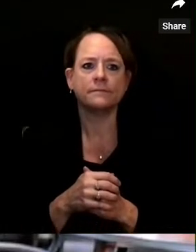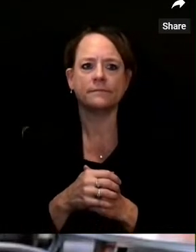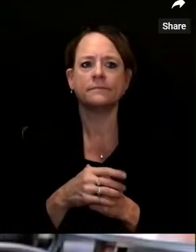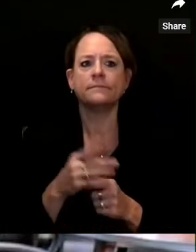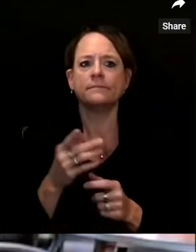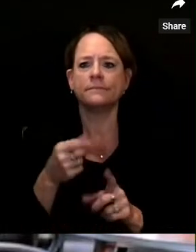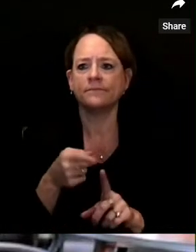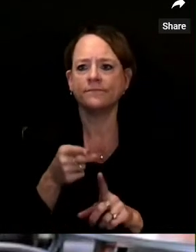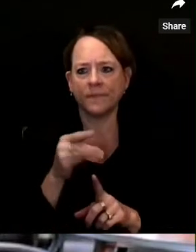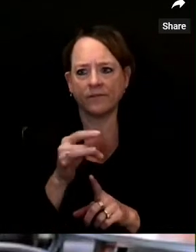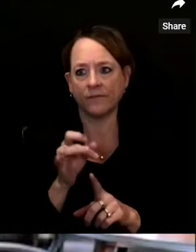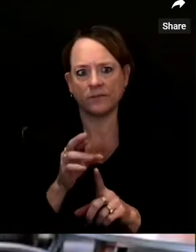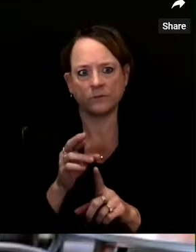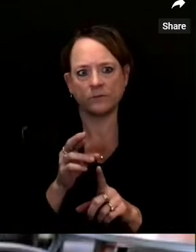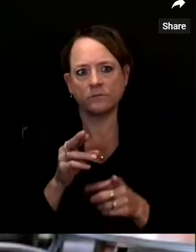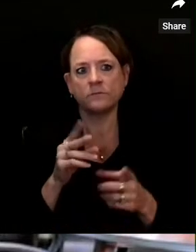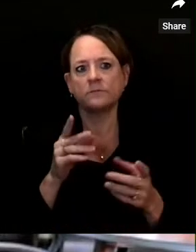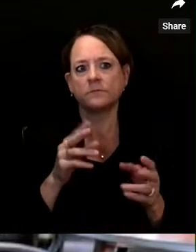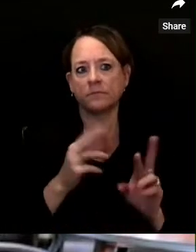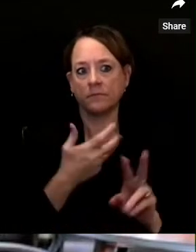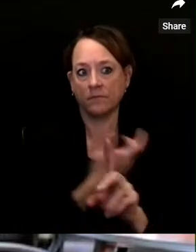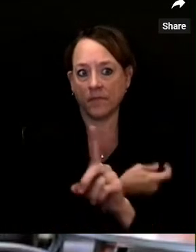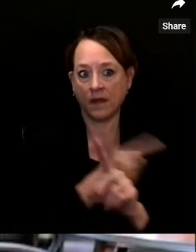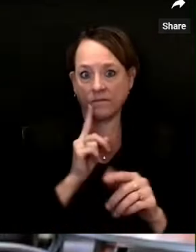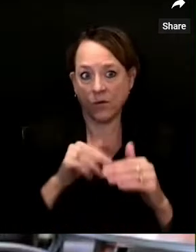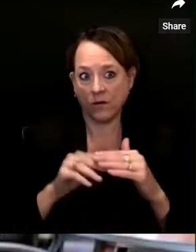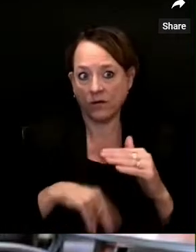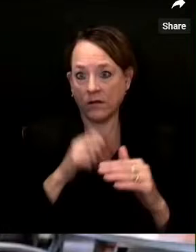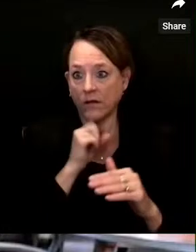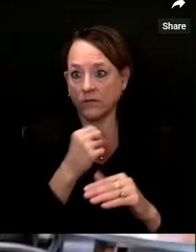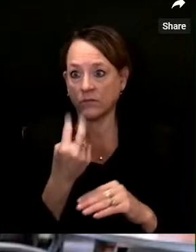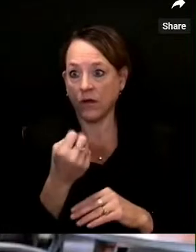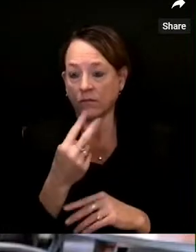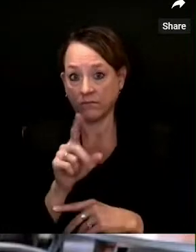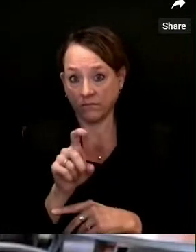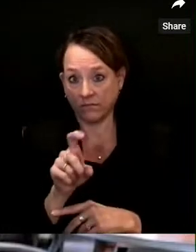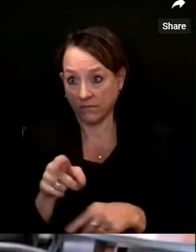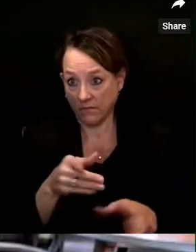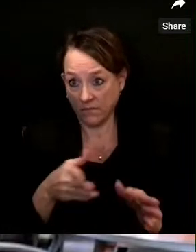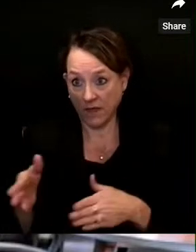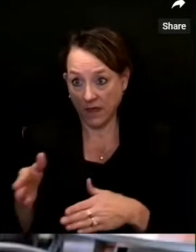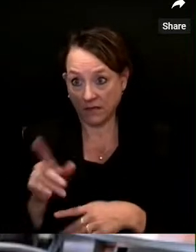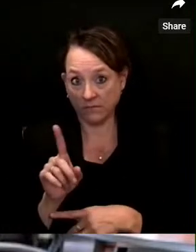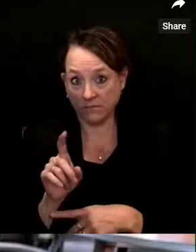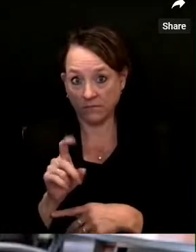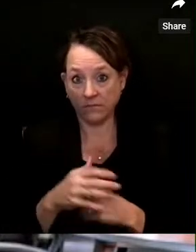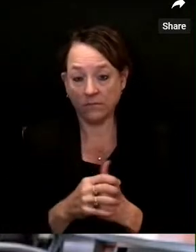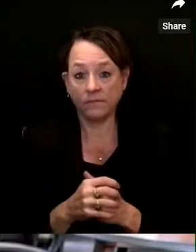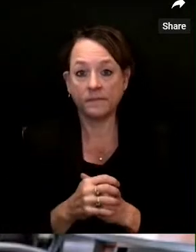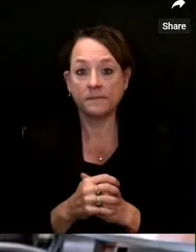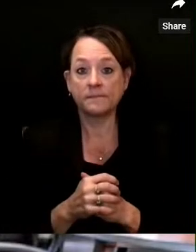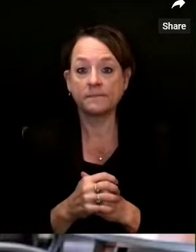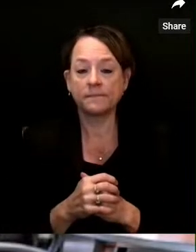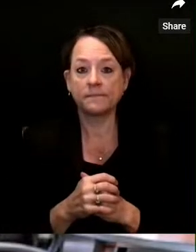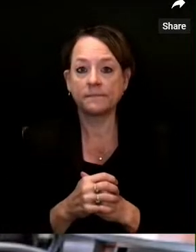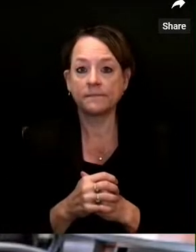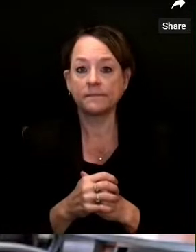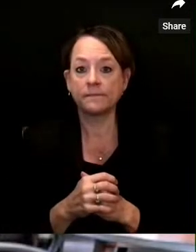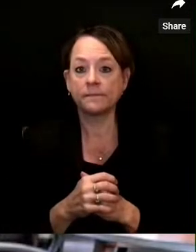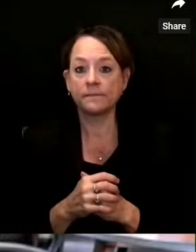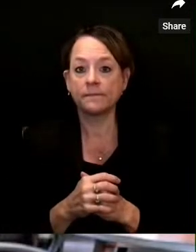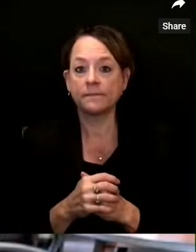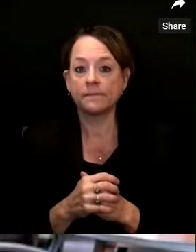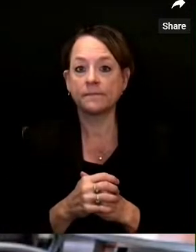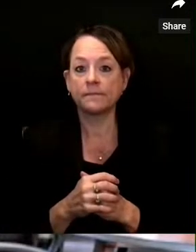boosters, is we have relationships built already with vaccinators across our state. In the case of